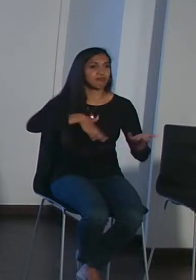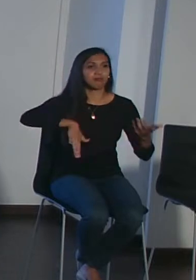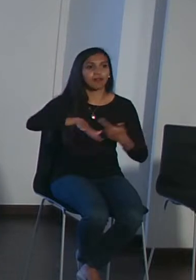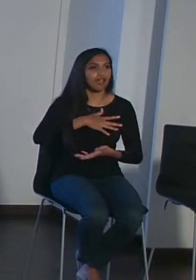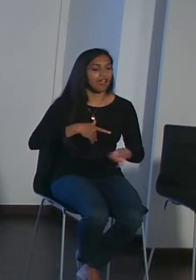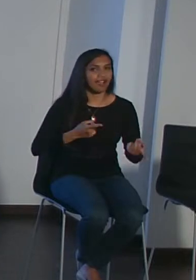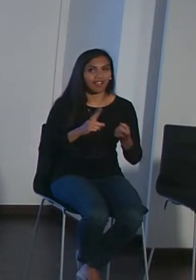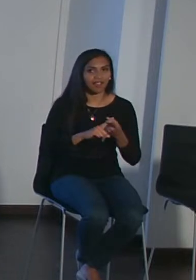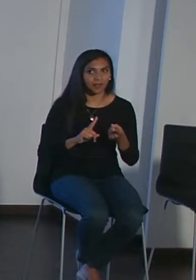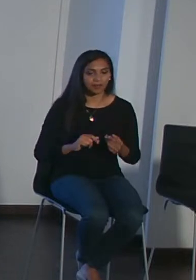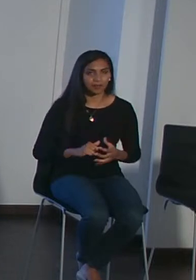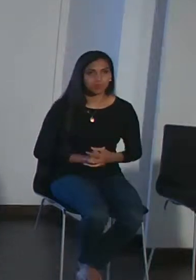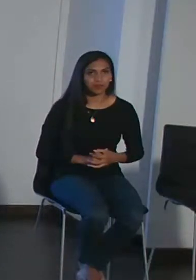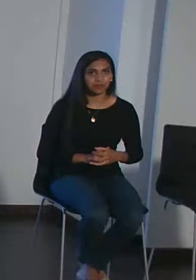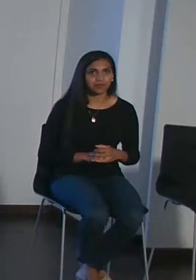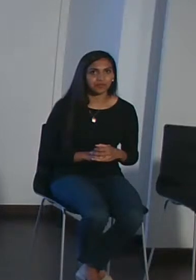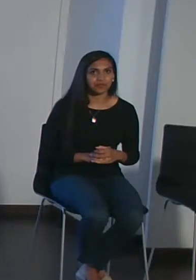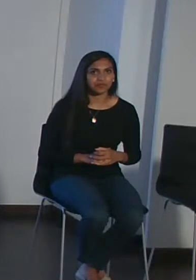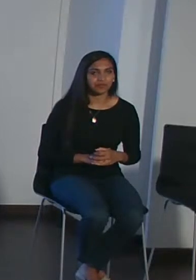But